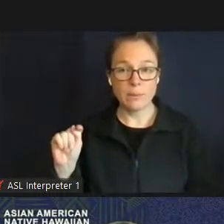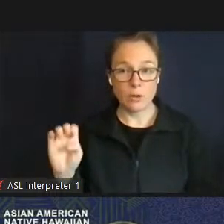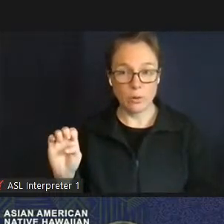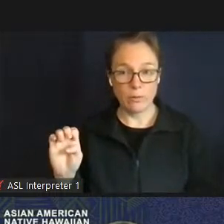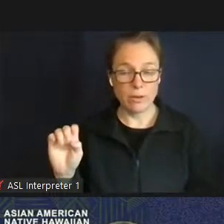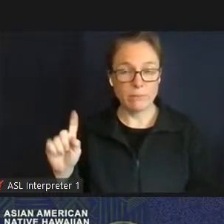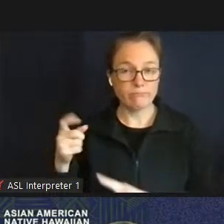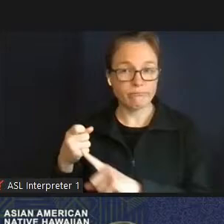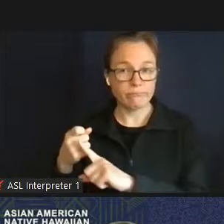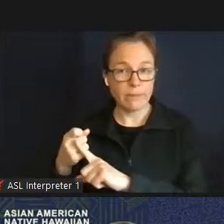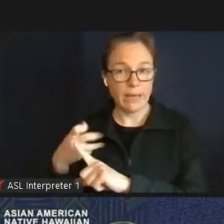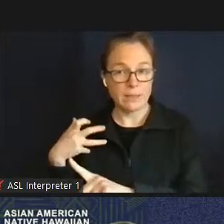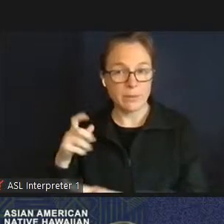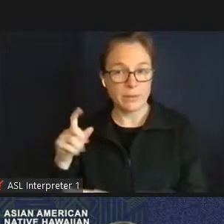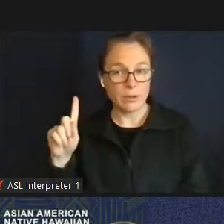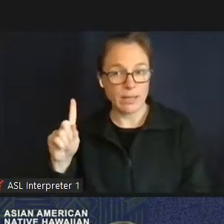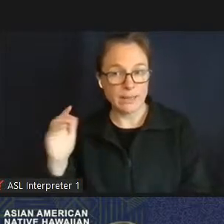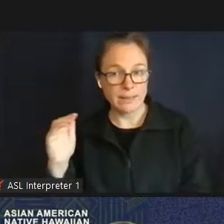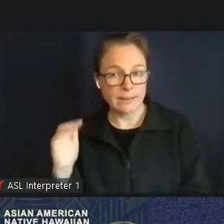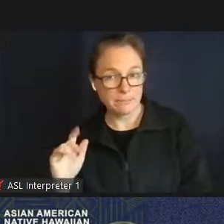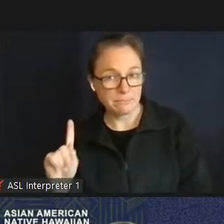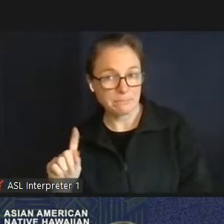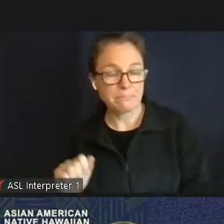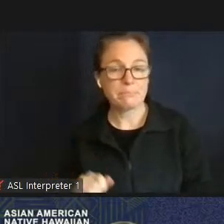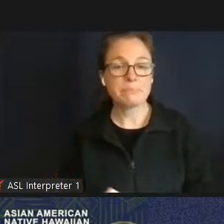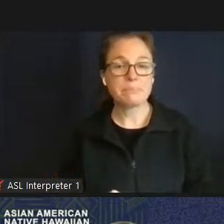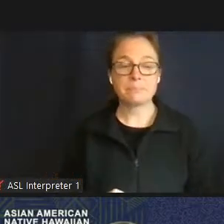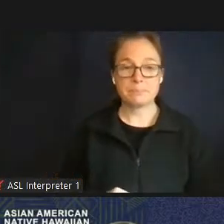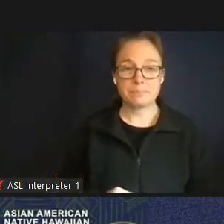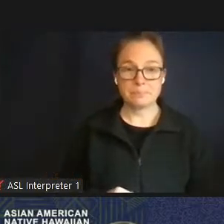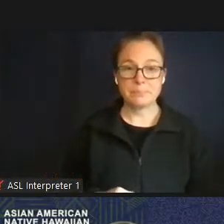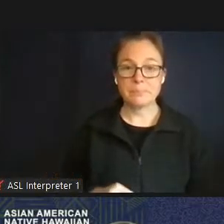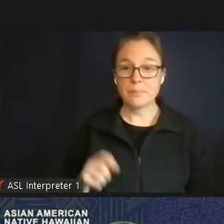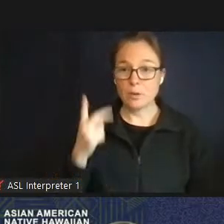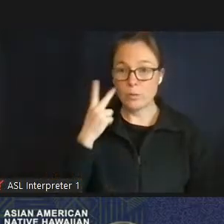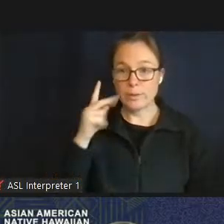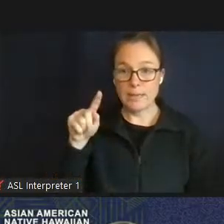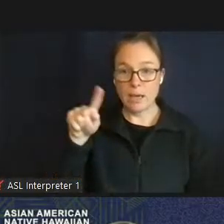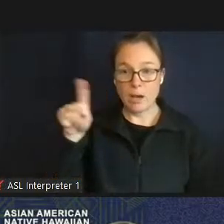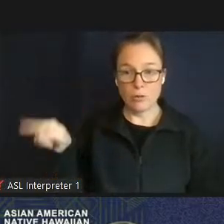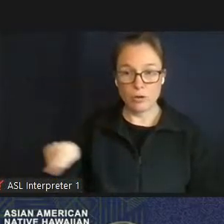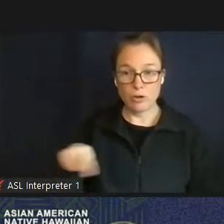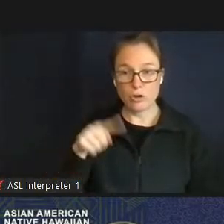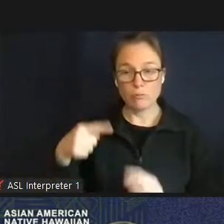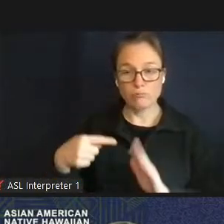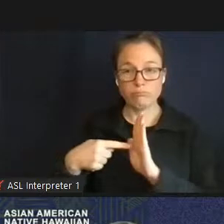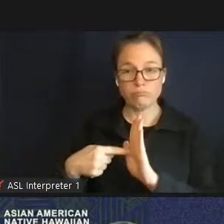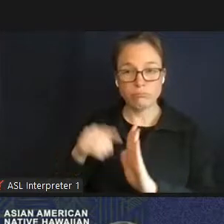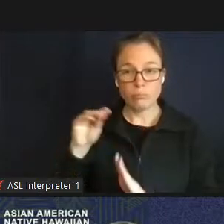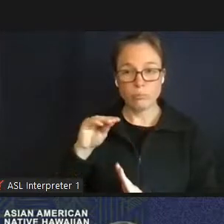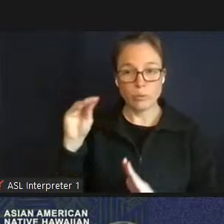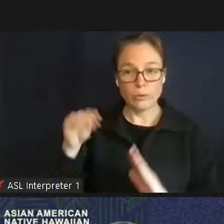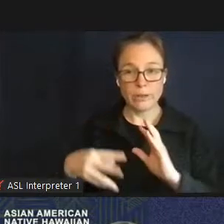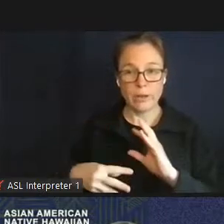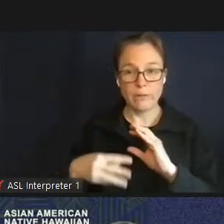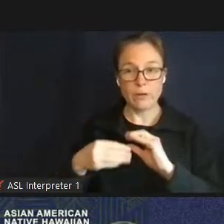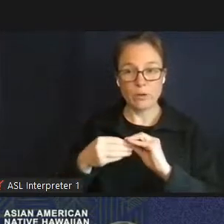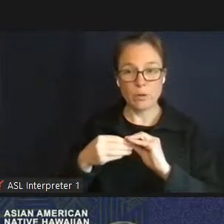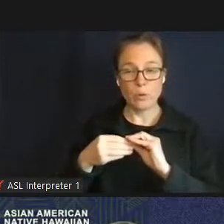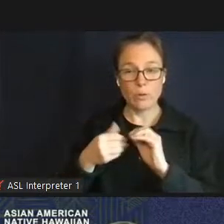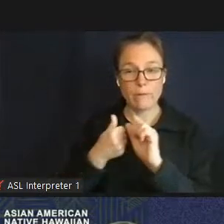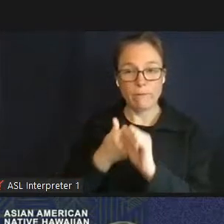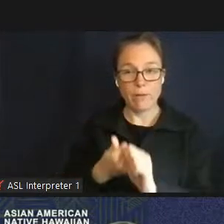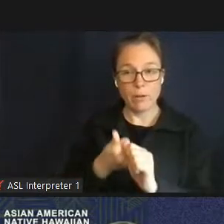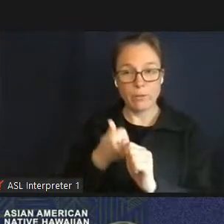in more detail in the following slides. The pie chart on the right illustrates the percentage of the total budget by department, and